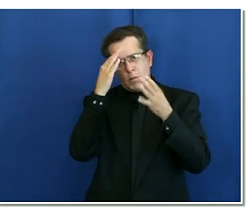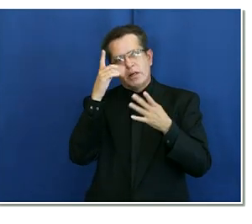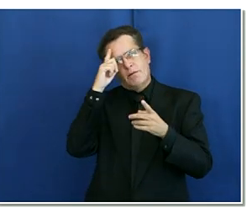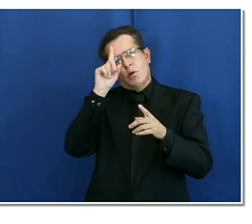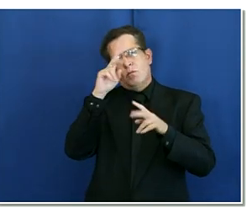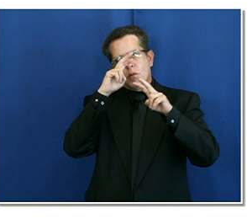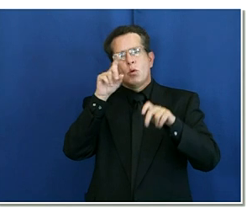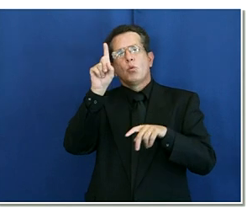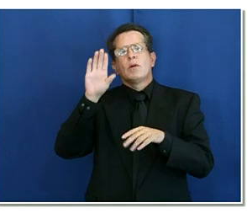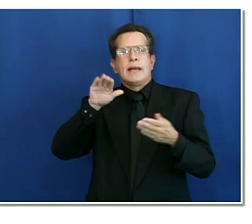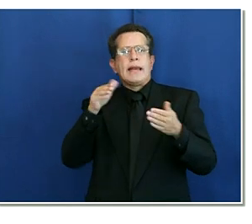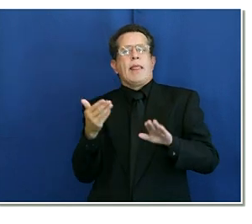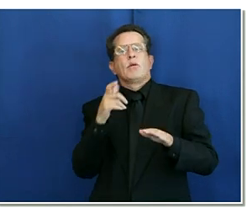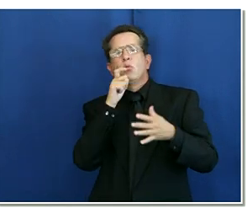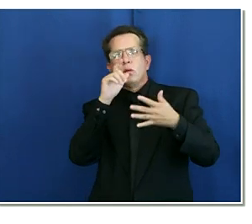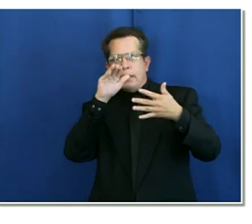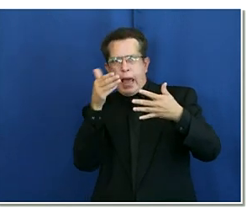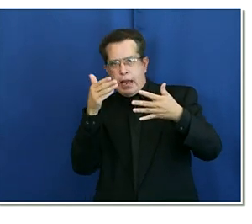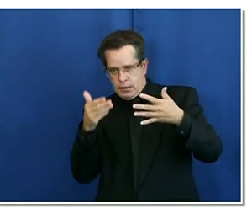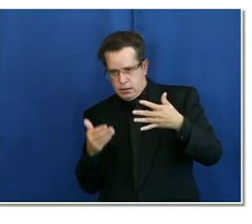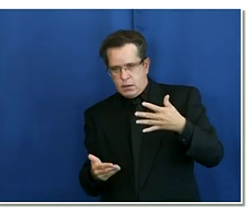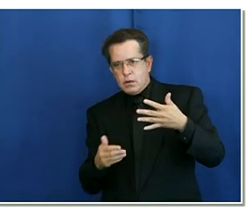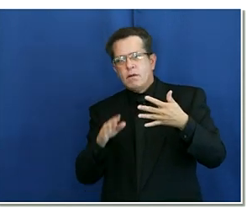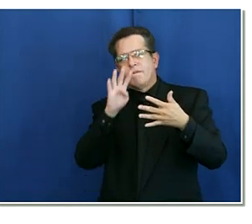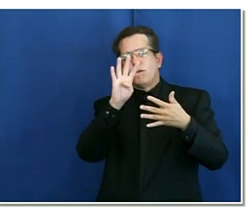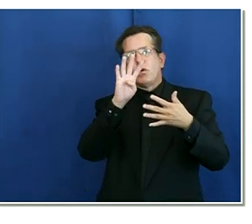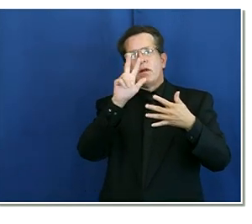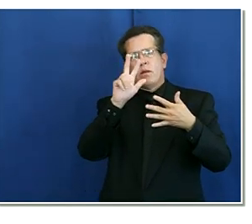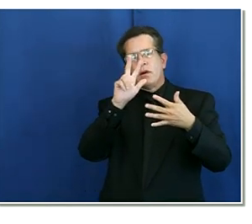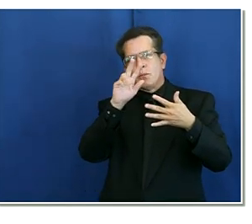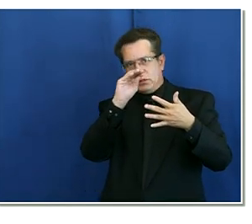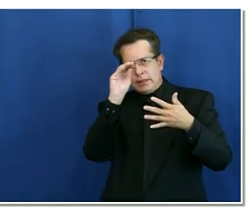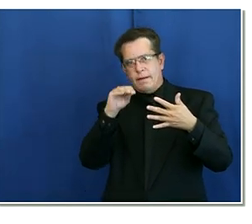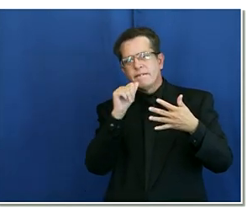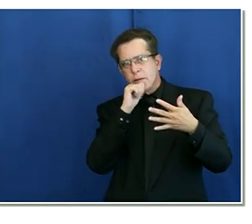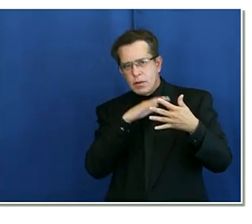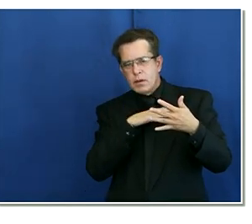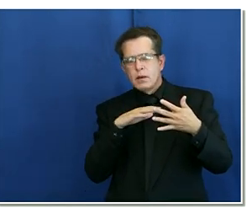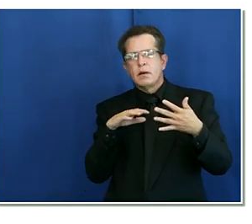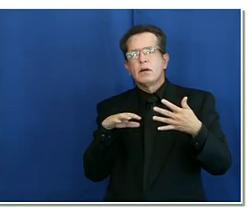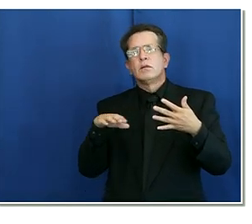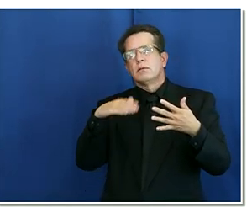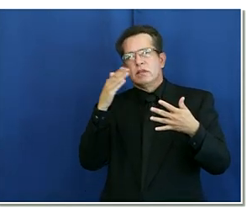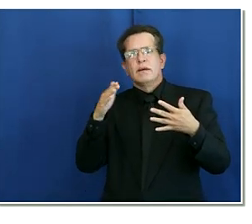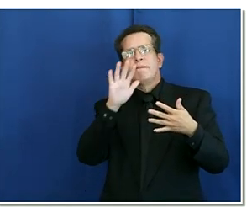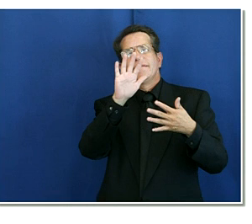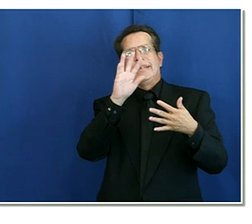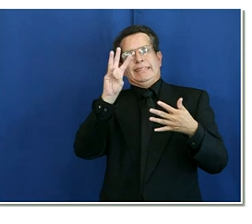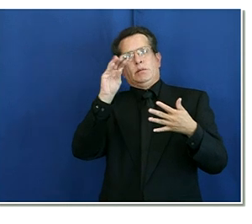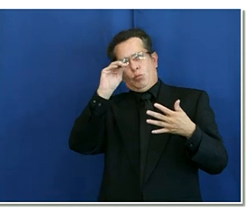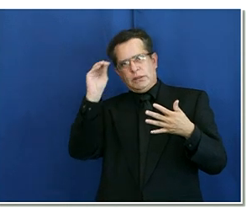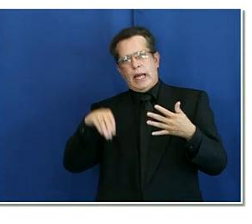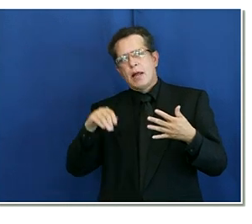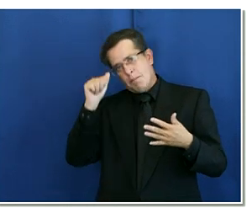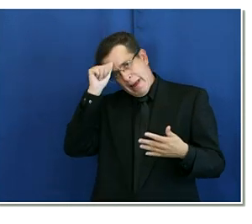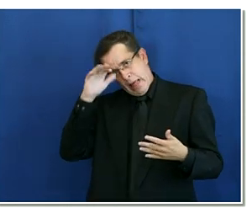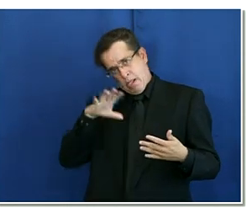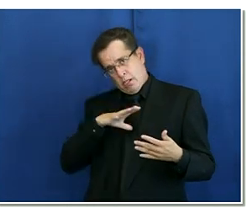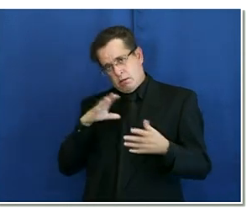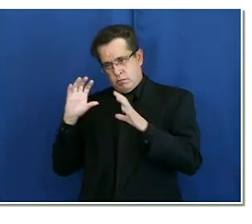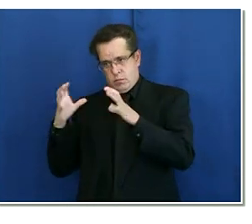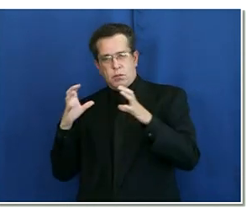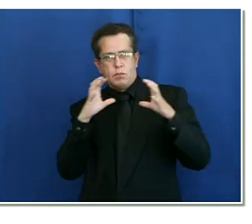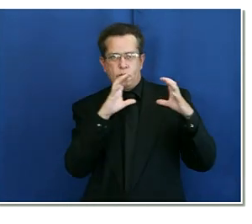deaths. 303 or 44% were female, 392 or 56% were male.